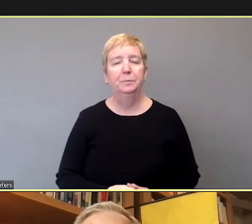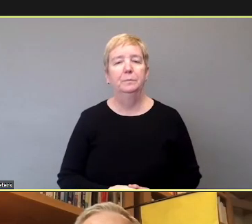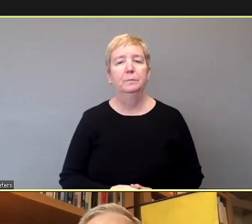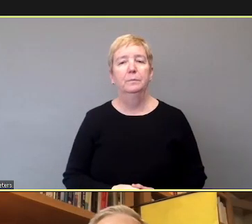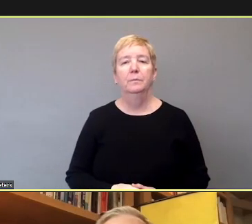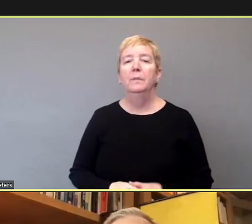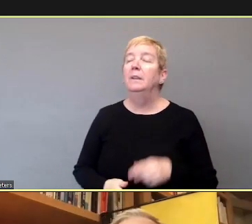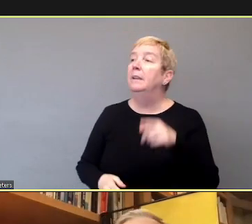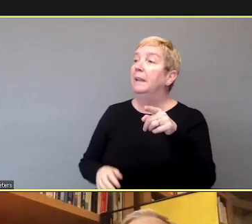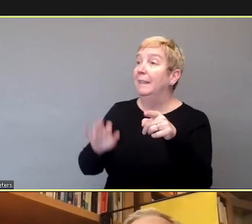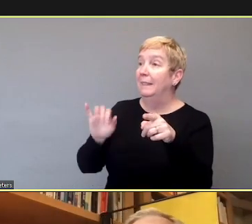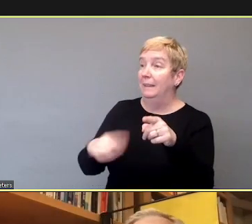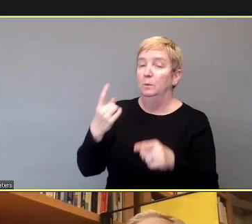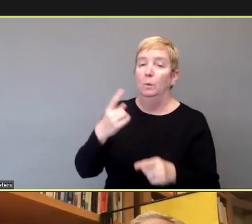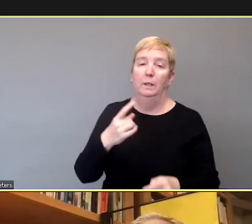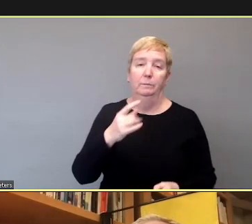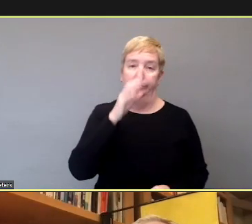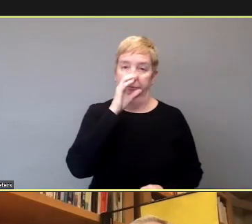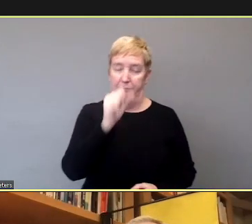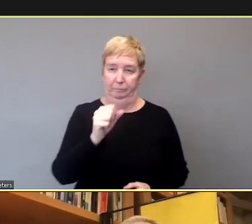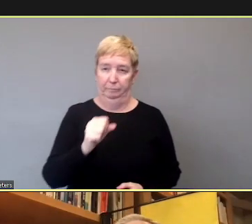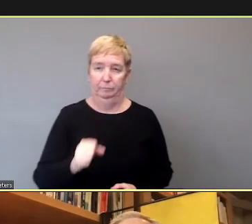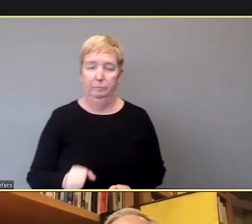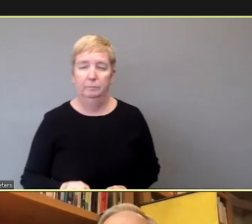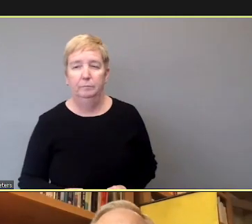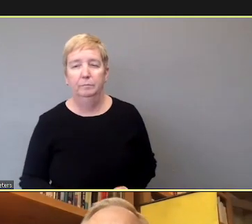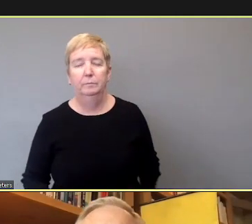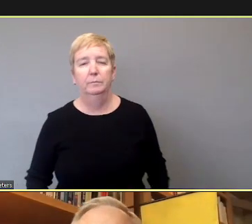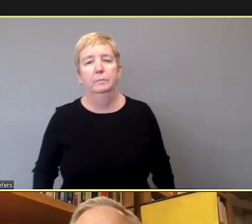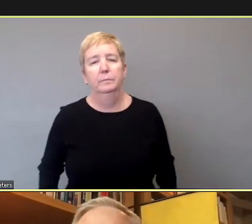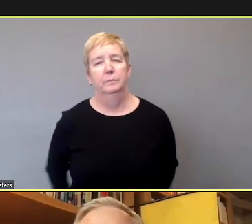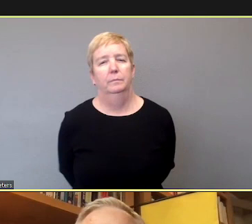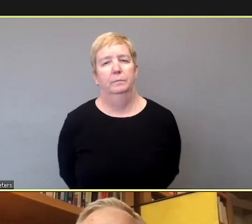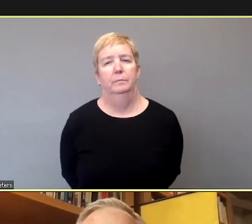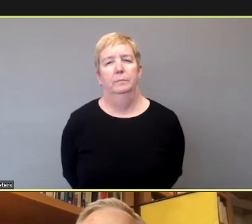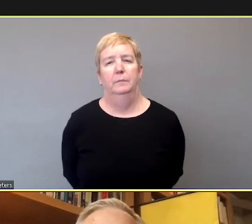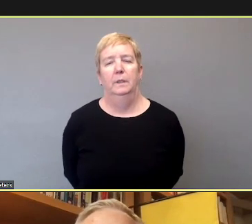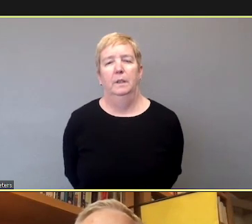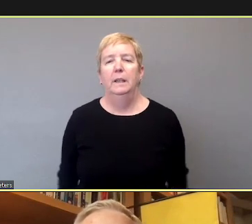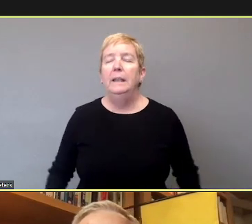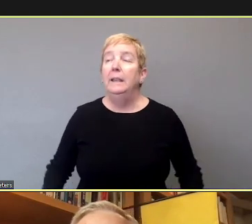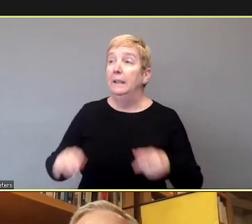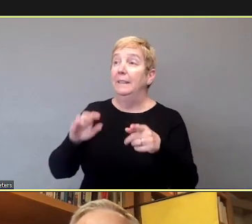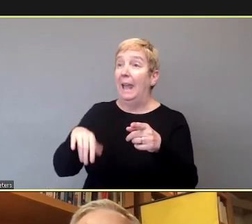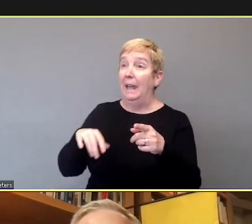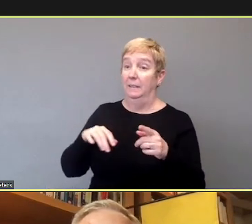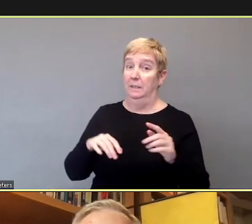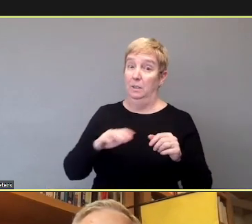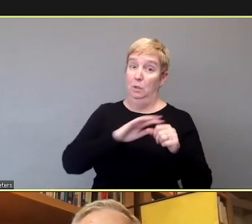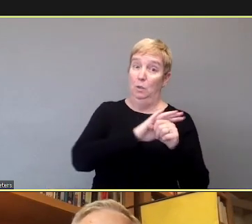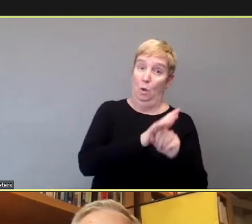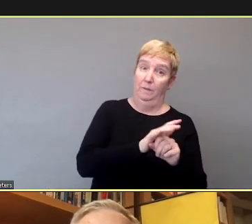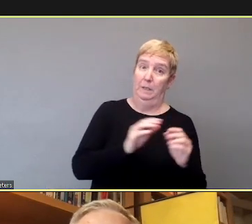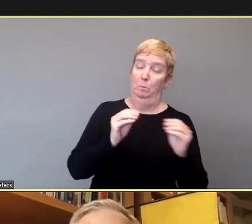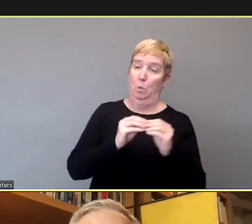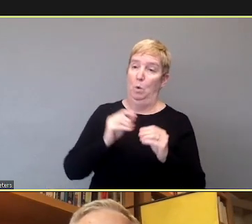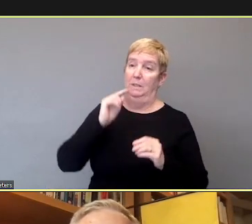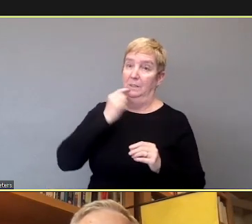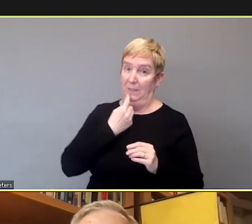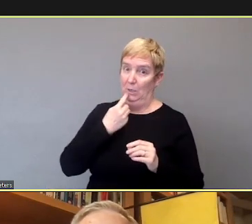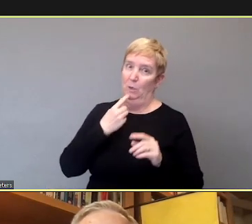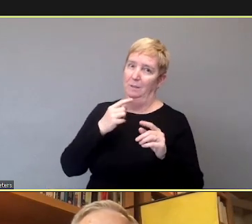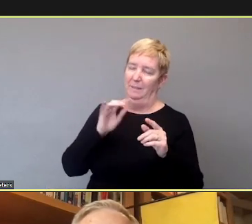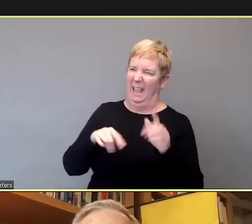I followed that gets to Jaron Ebenbrecht's question about, is COVID more severe? These are the number of people in the